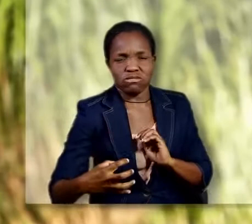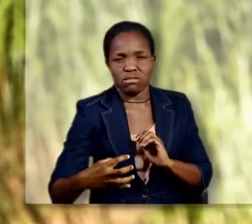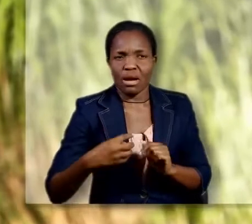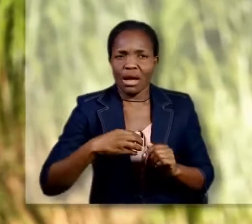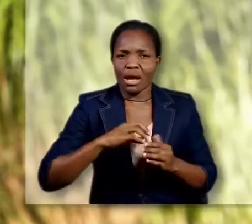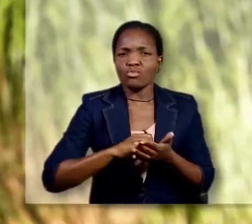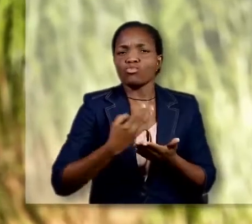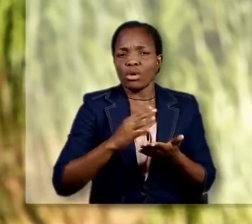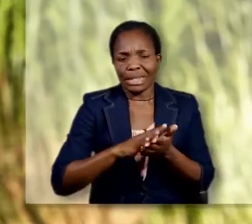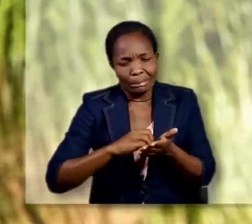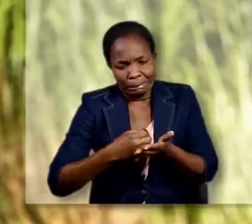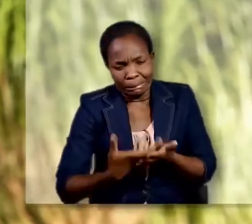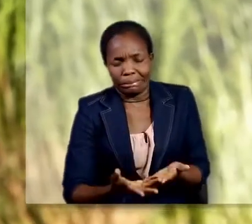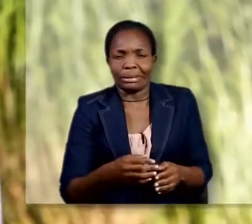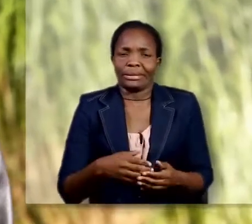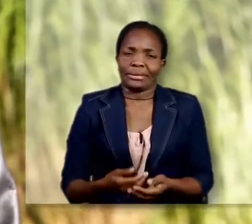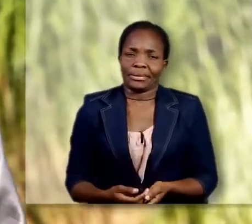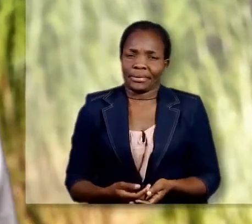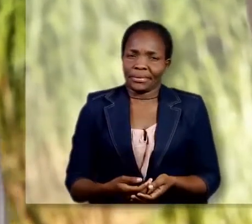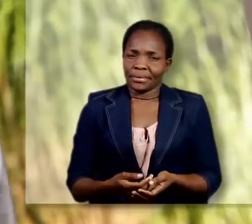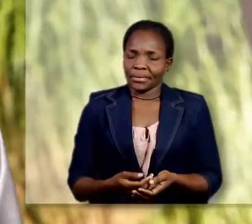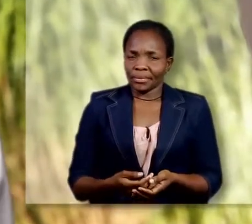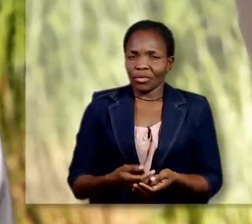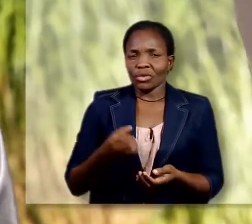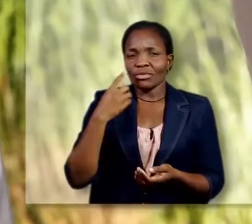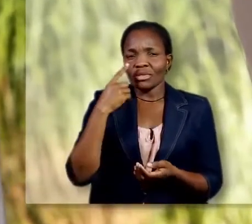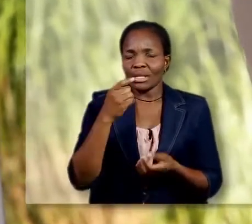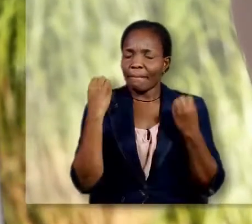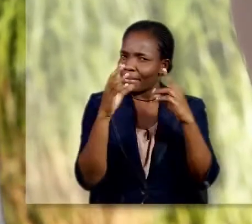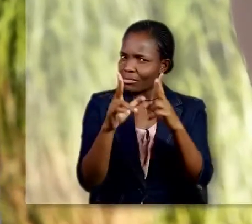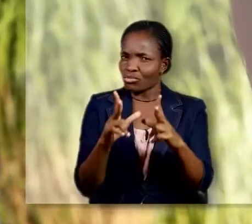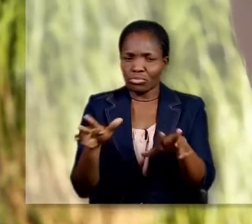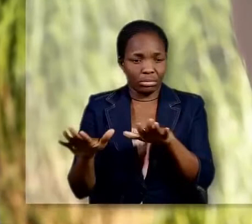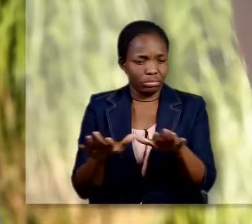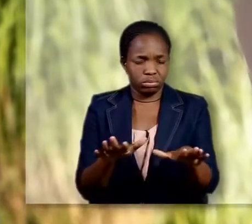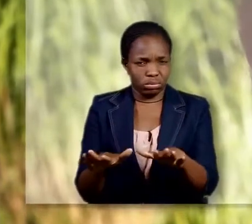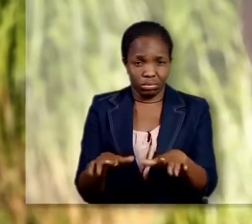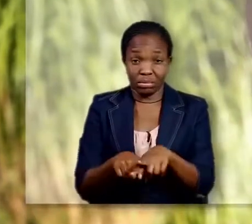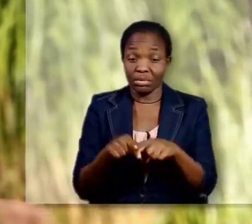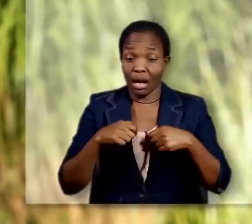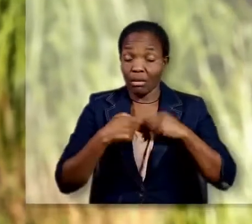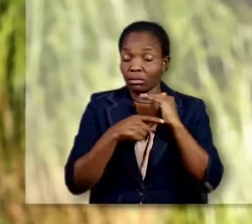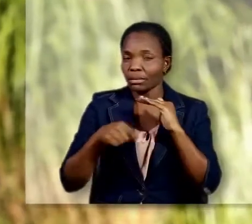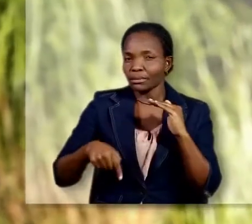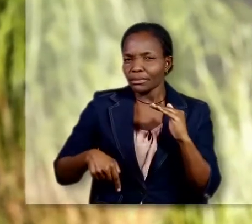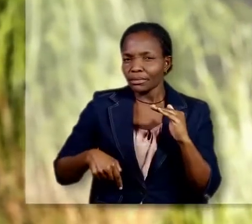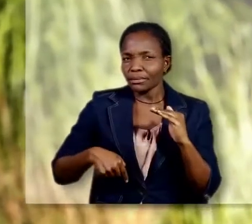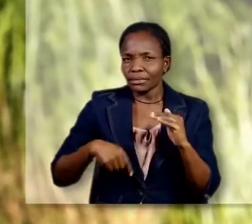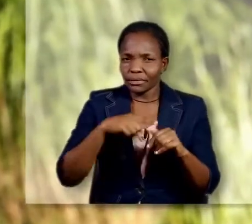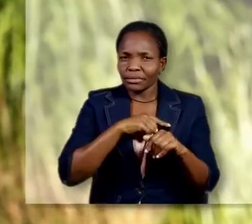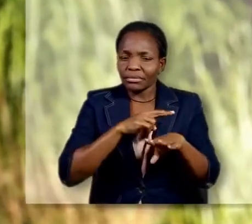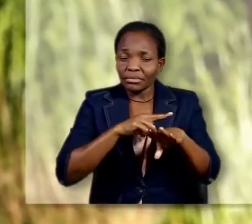more poorer. So as you see now, there are many people that are suffering now in our country because of the system that we are